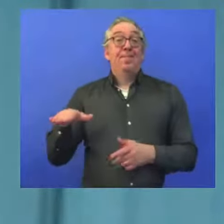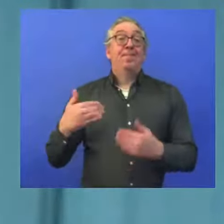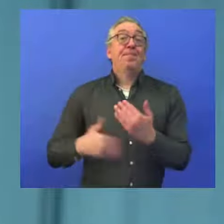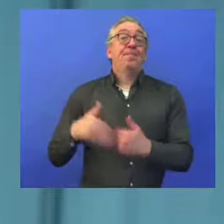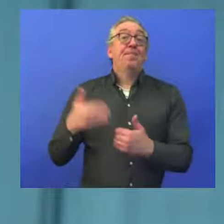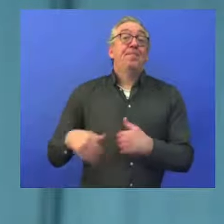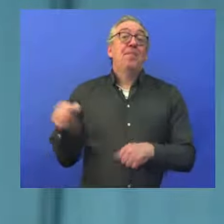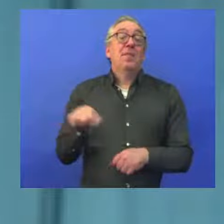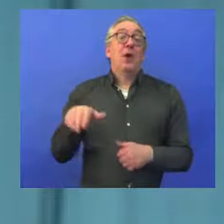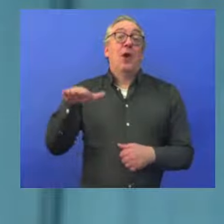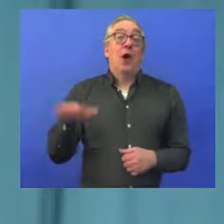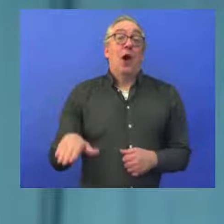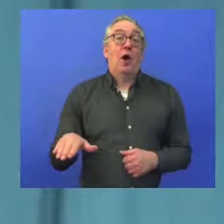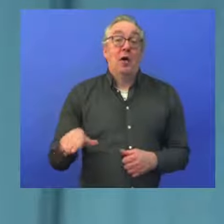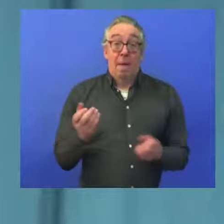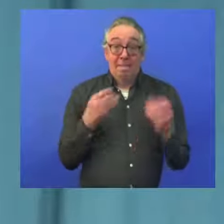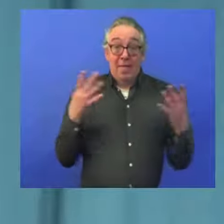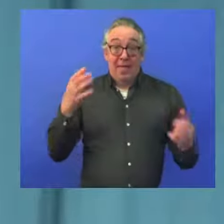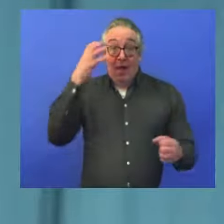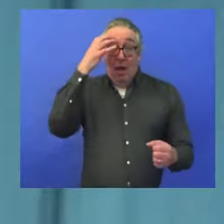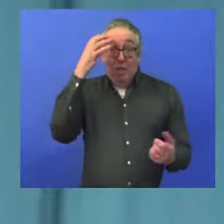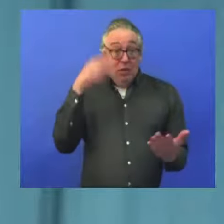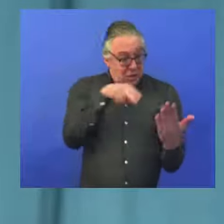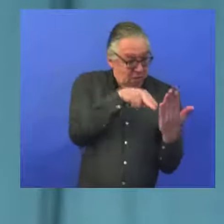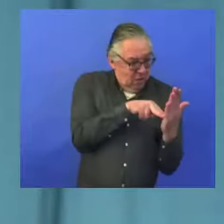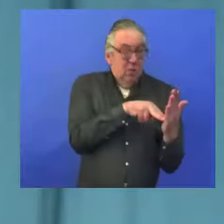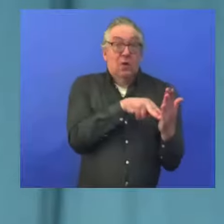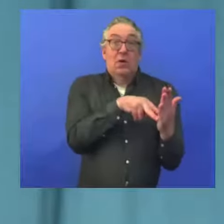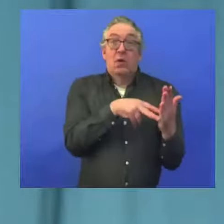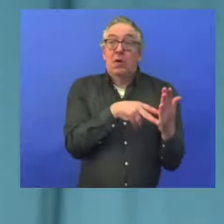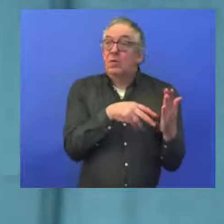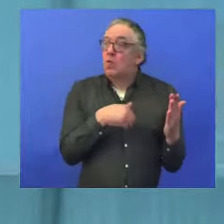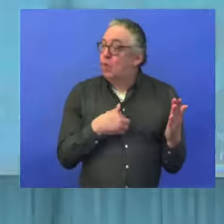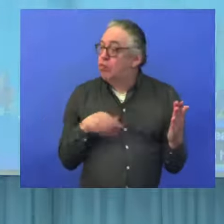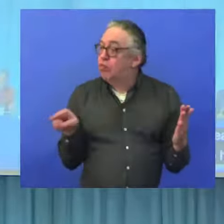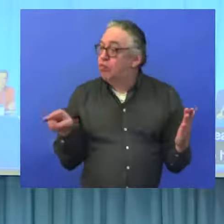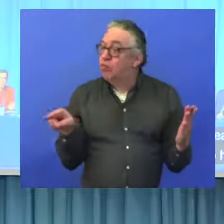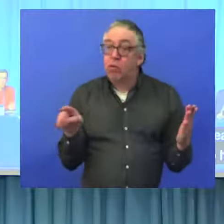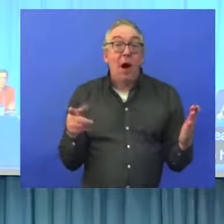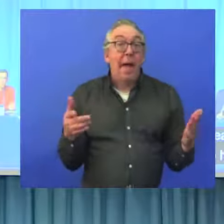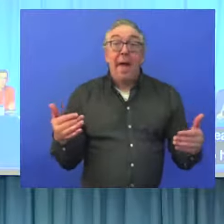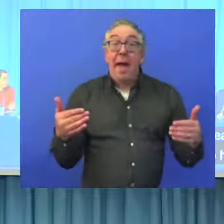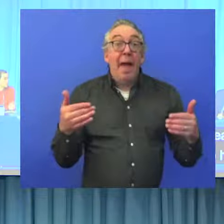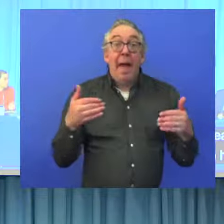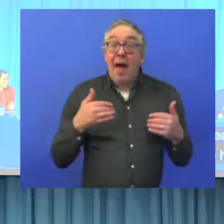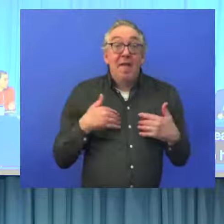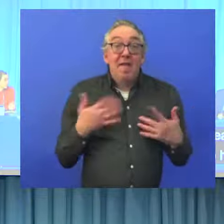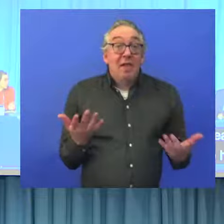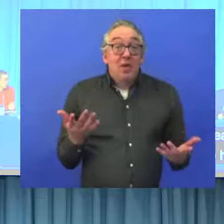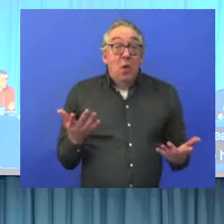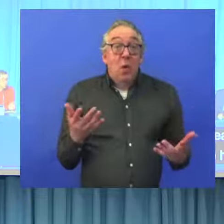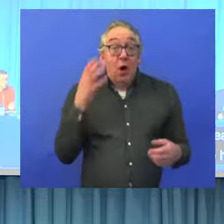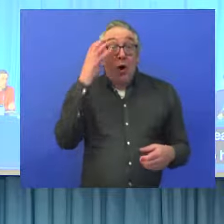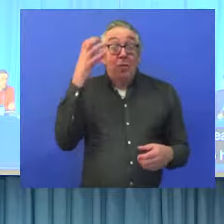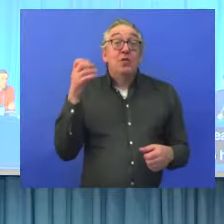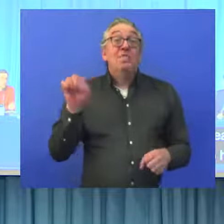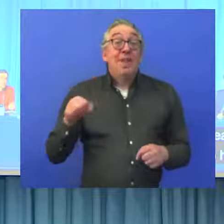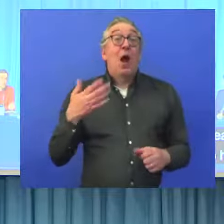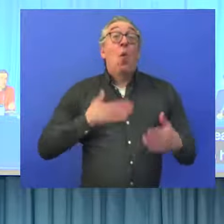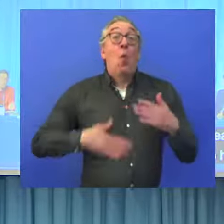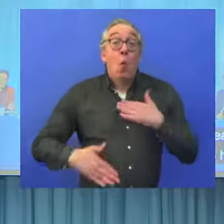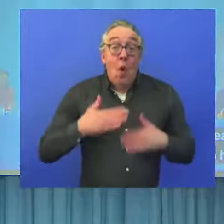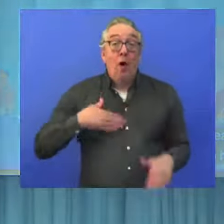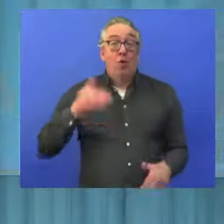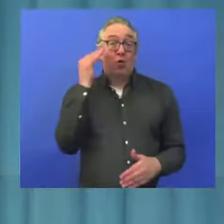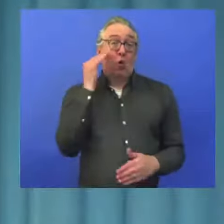comply with these laws and rules. Okay, so it's important to know where you can go and where you